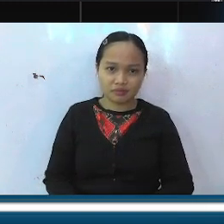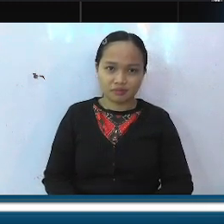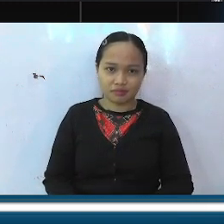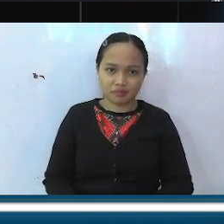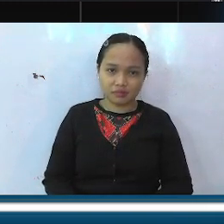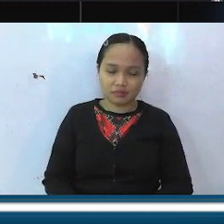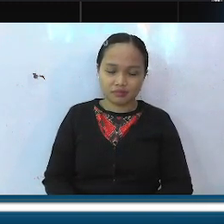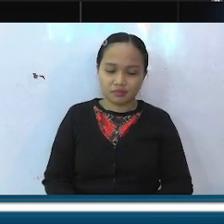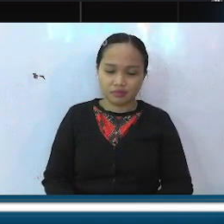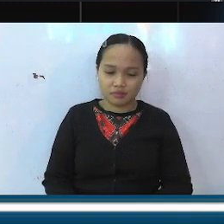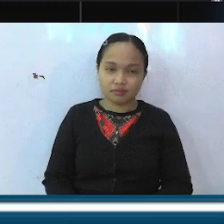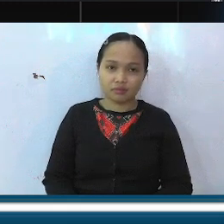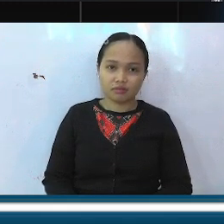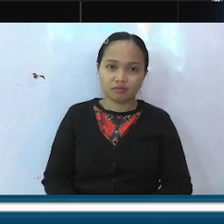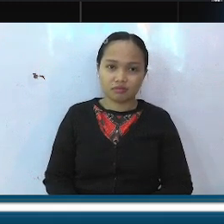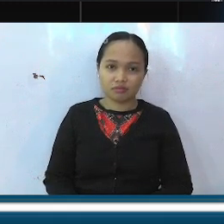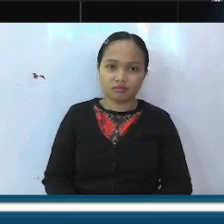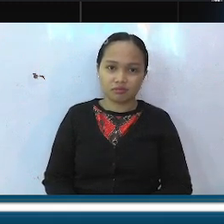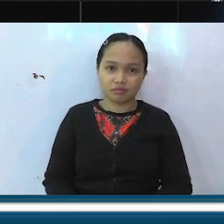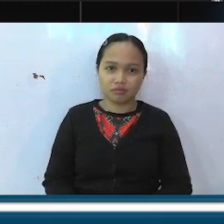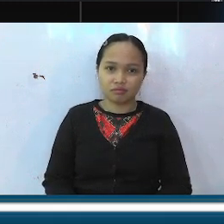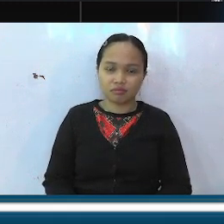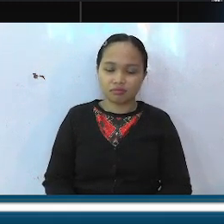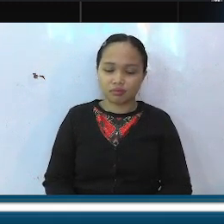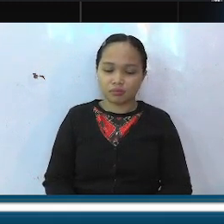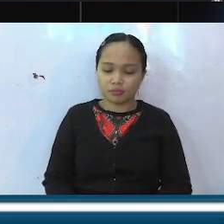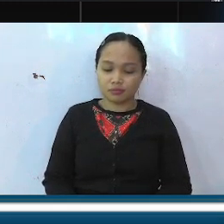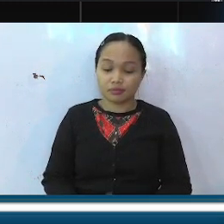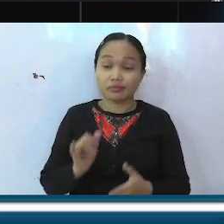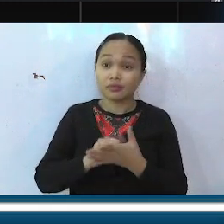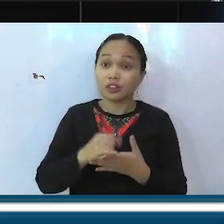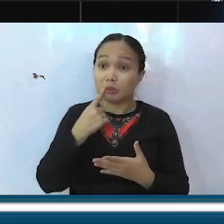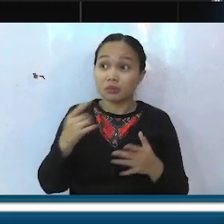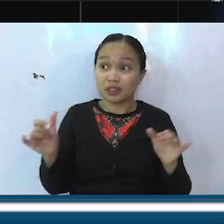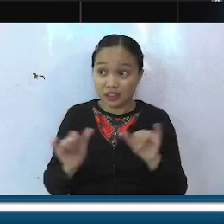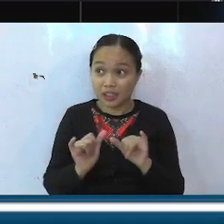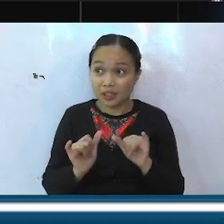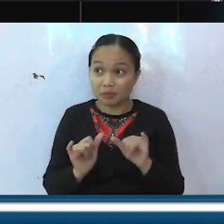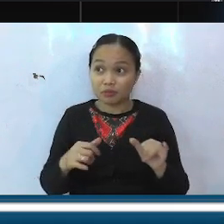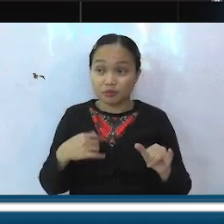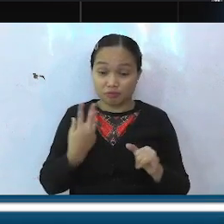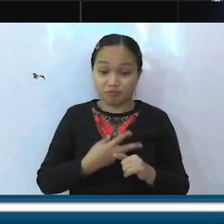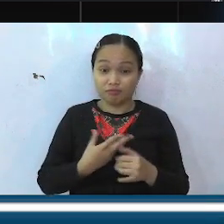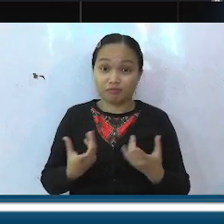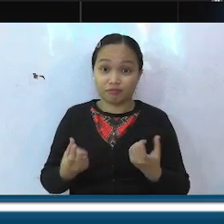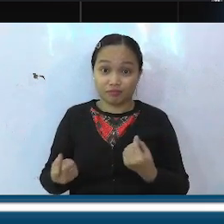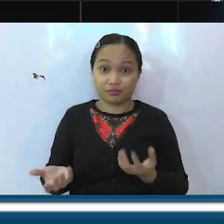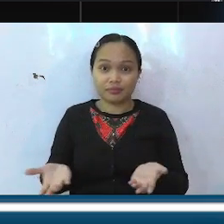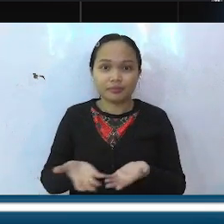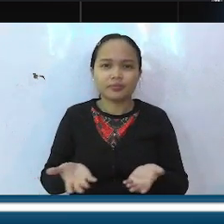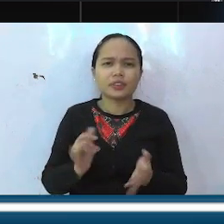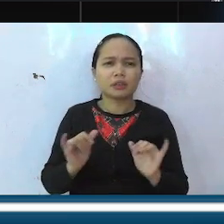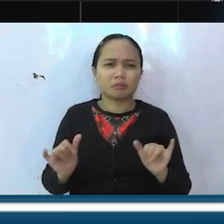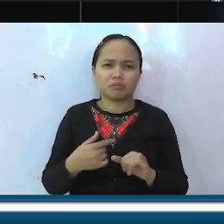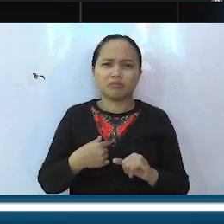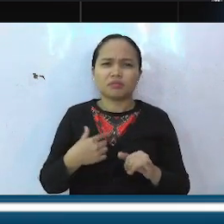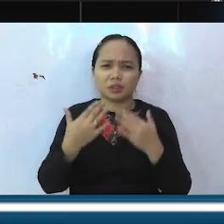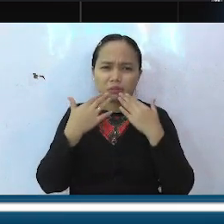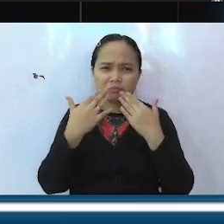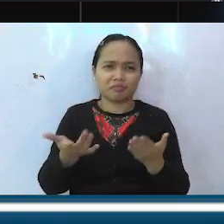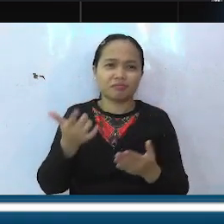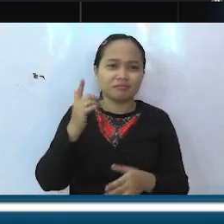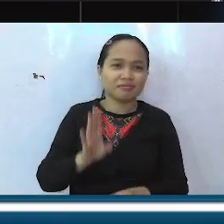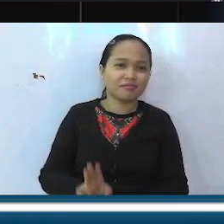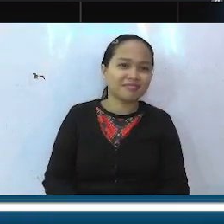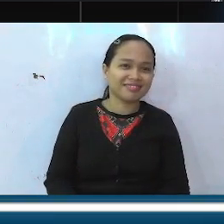that, young people. Akalain nyo, ganun ang ginagawa sa kanya ng kuya niya. The same thing kung anong ginagawa sa inyo. Kaya, ako yung nagpapasalamat sa Panginoon. Ha? Naalala